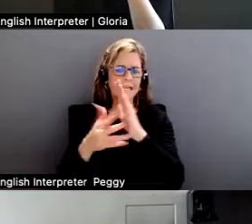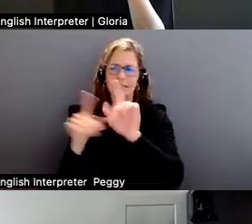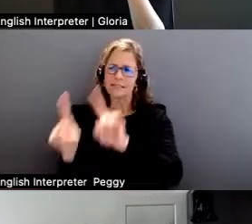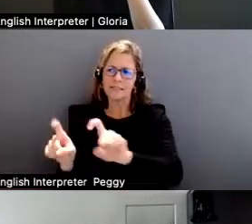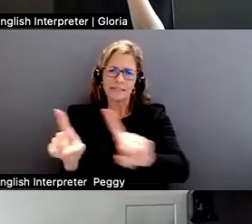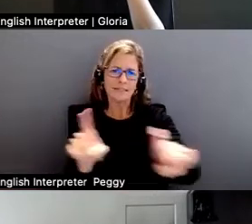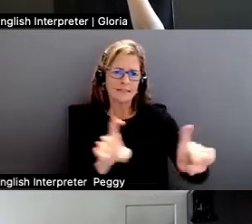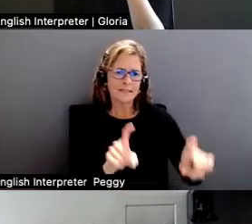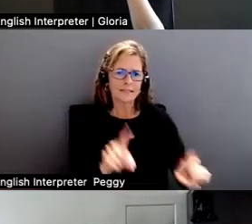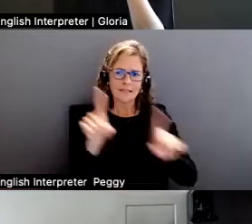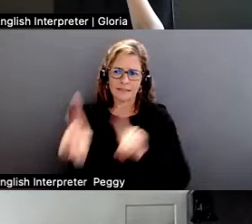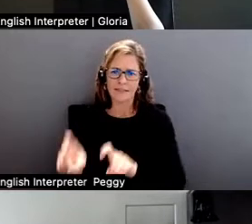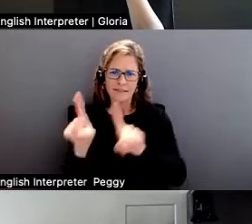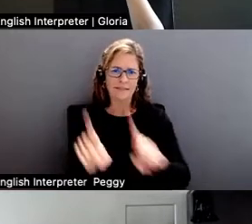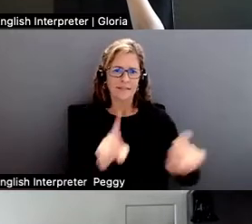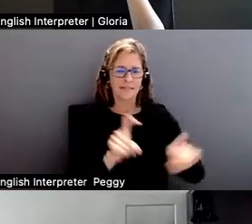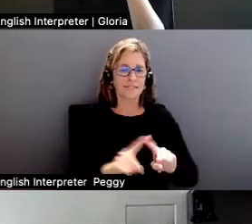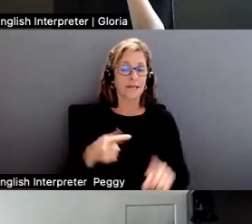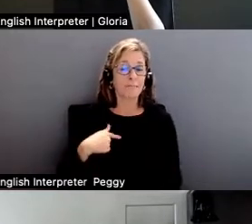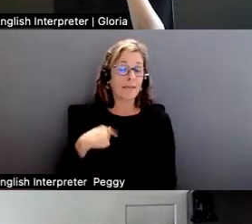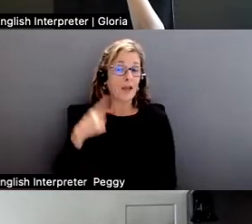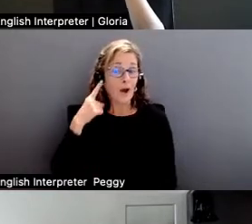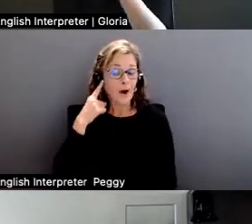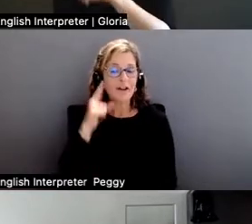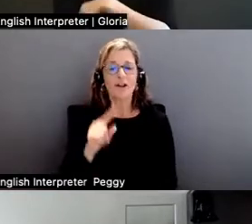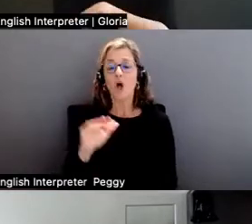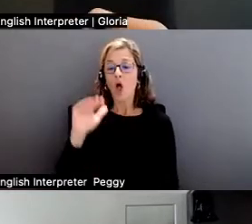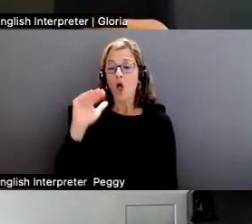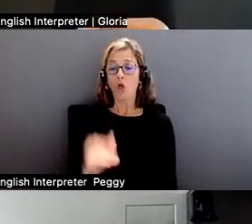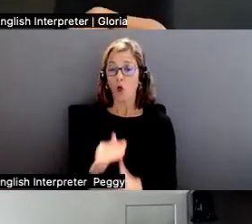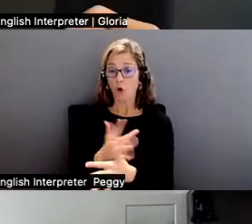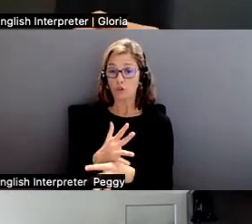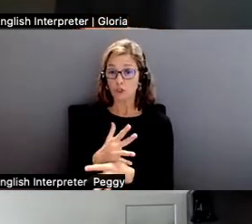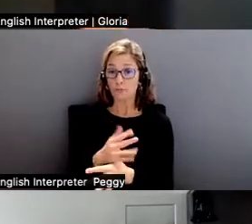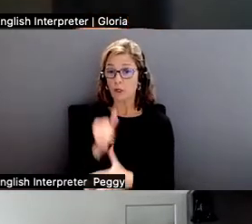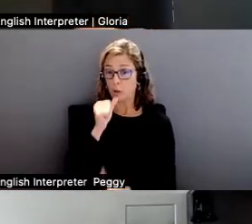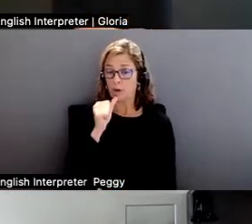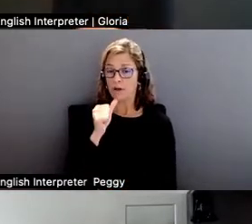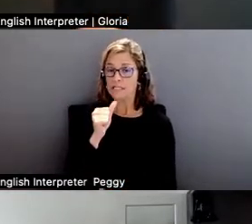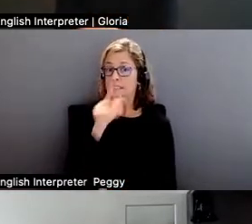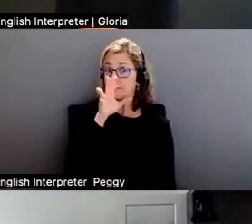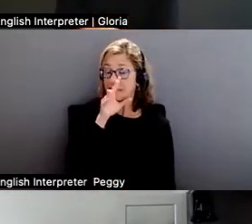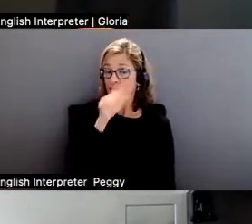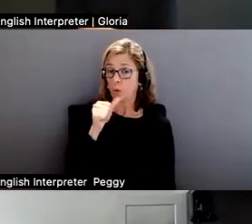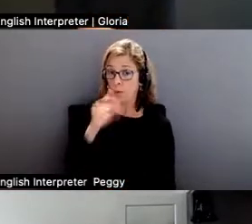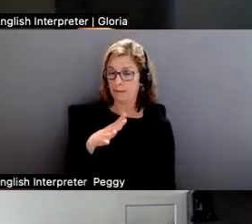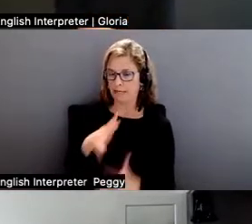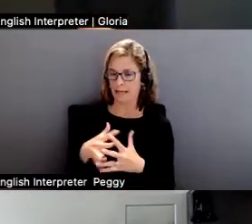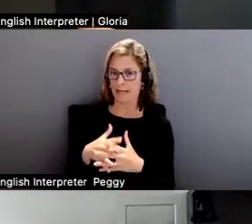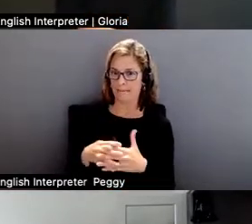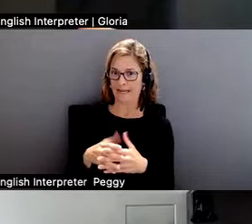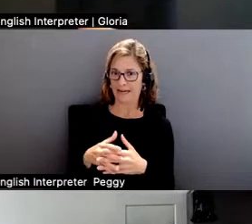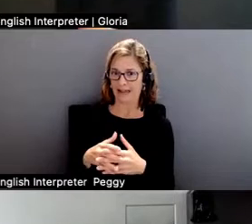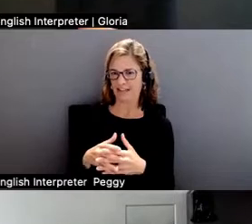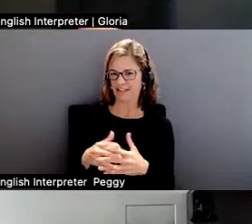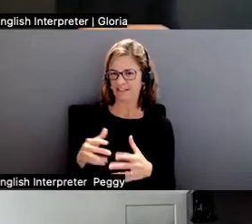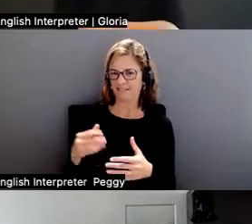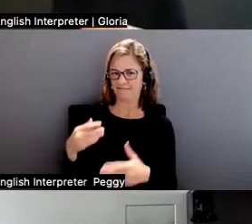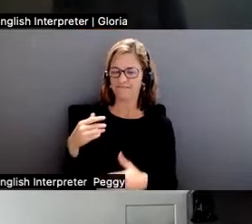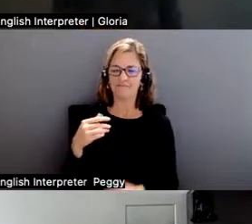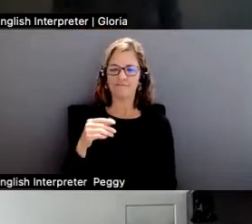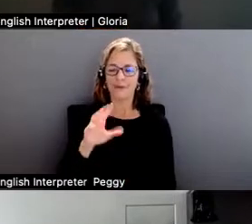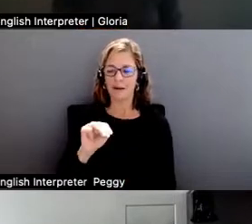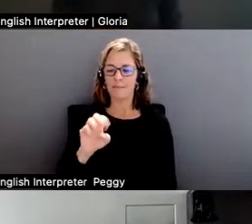group of Low German speaking Mennonite women participated in this training and were just as engaged